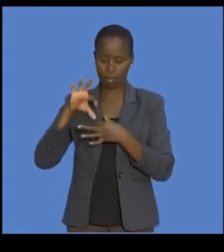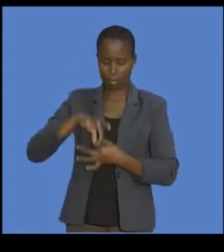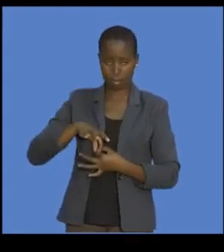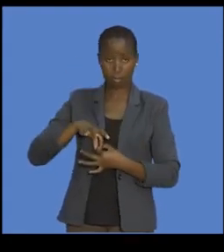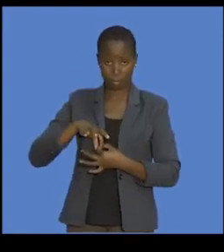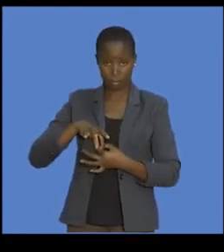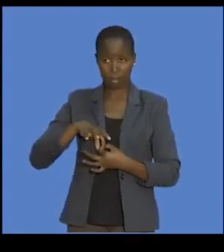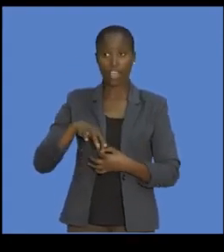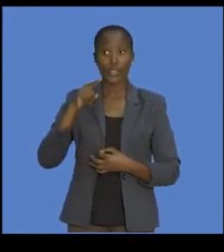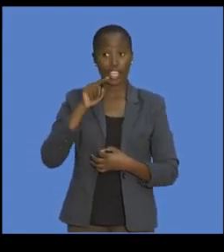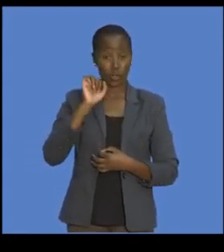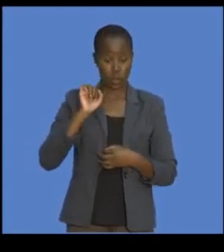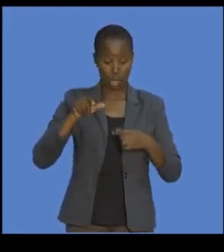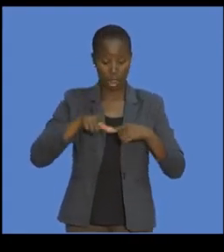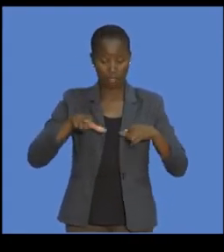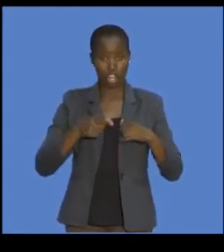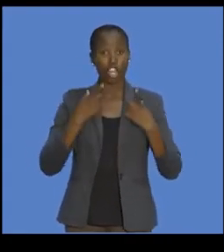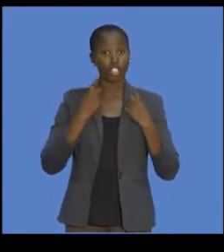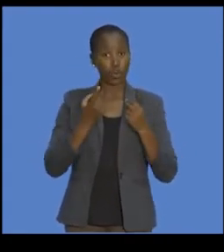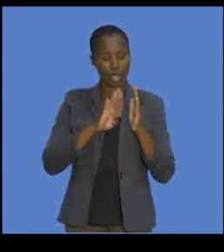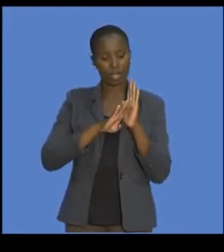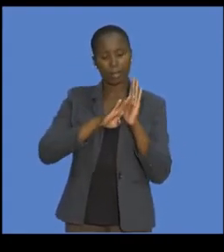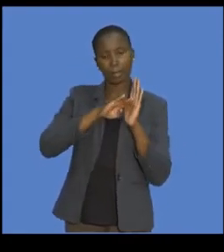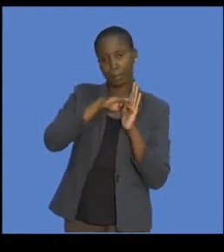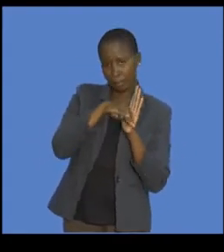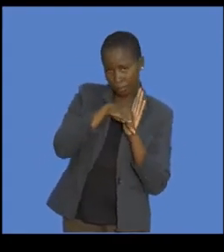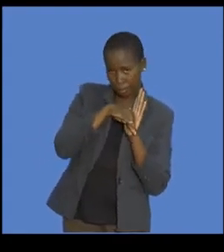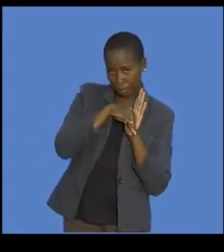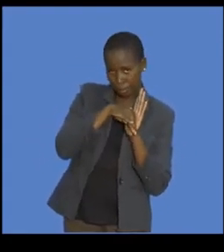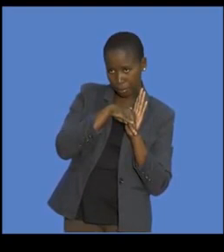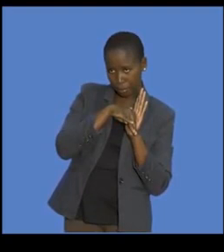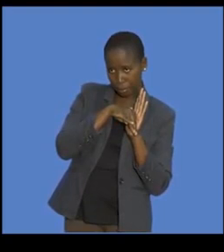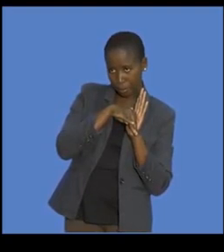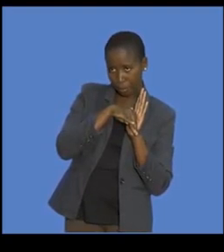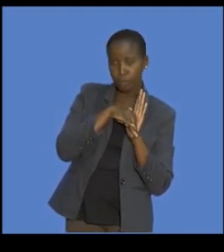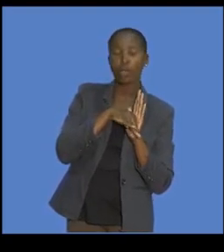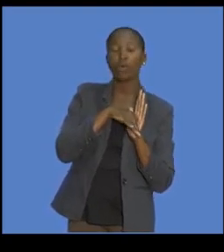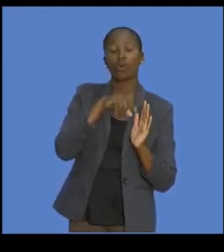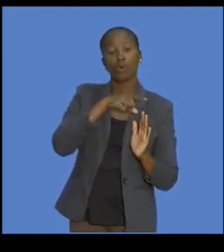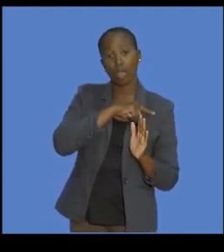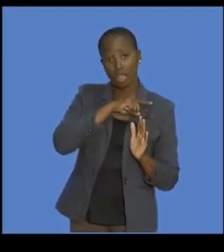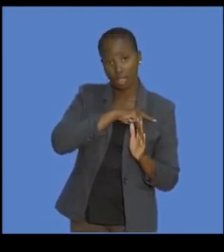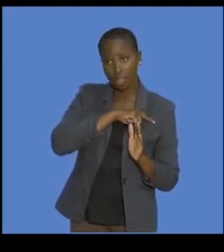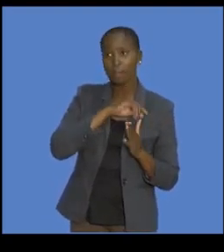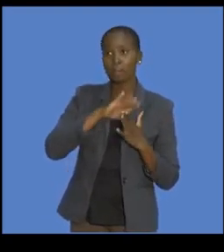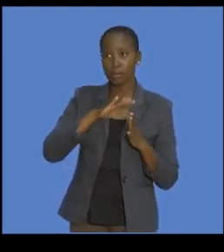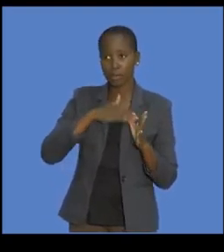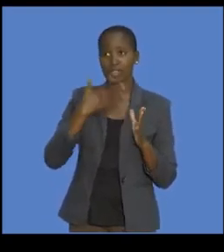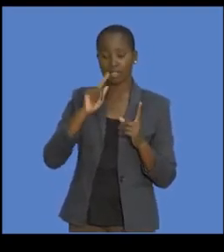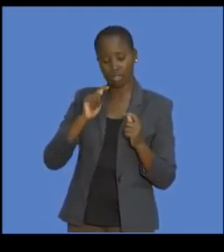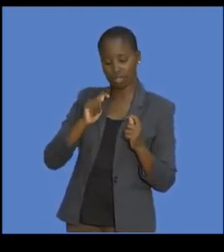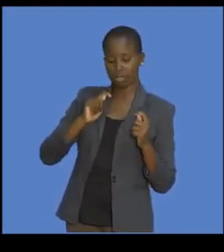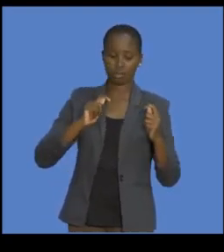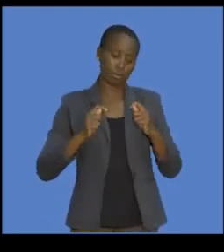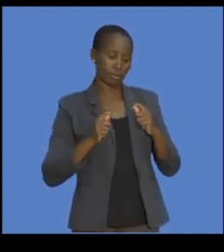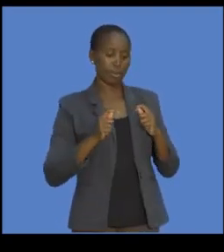will then decrease because the glucose has been converted into glycogen. So there's a decrease in the